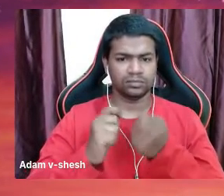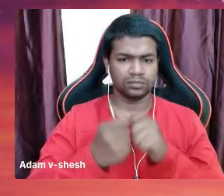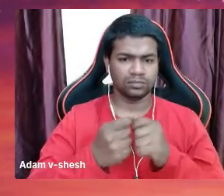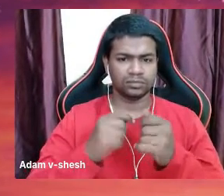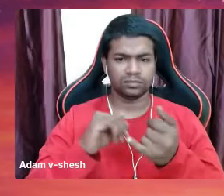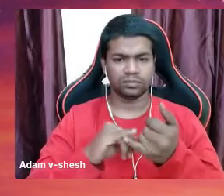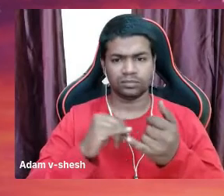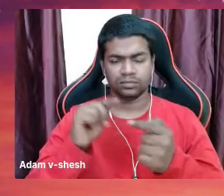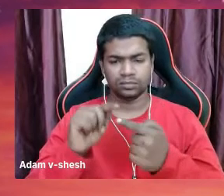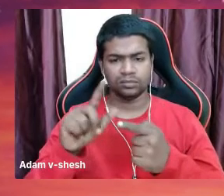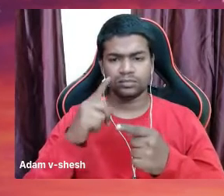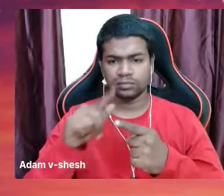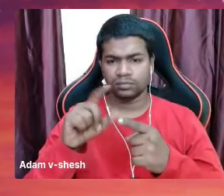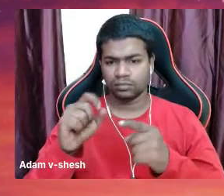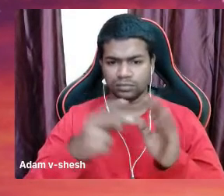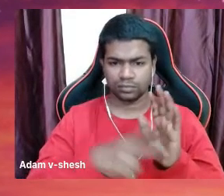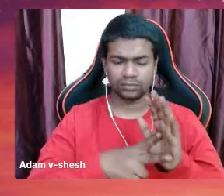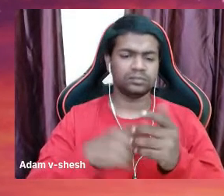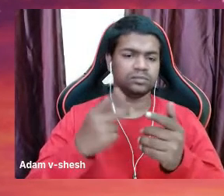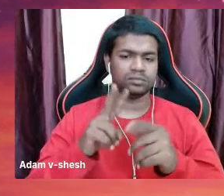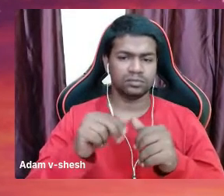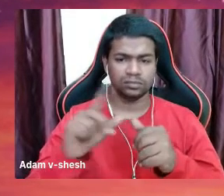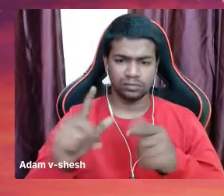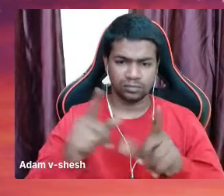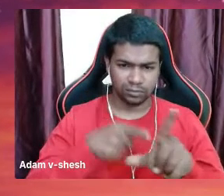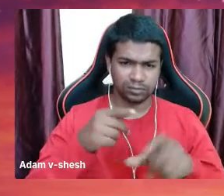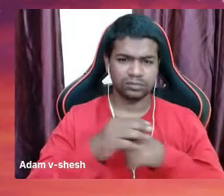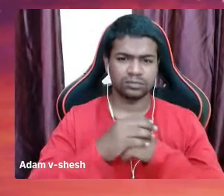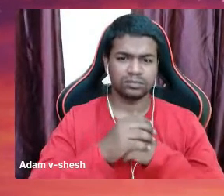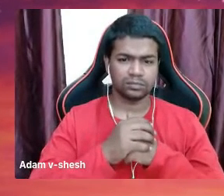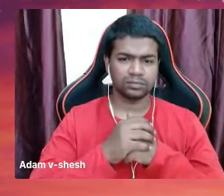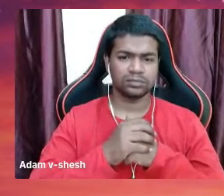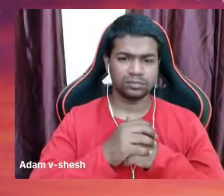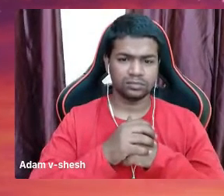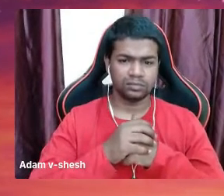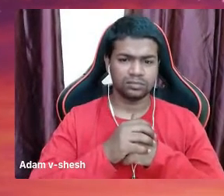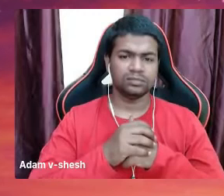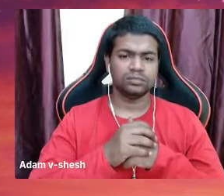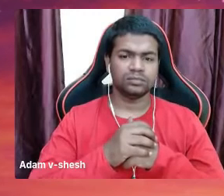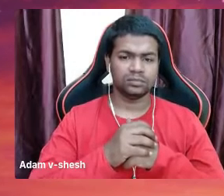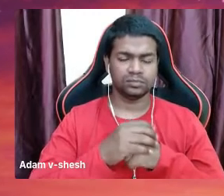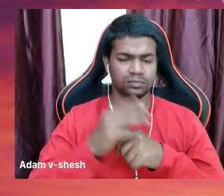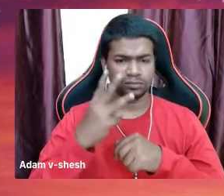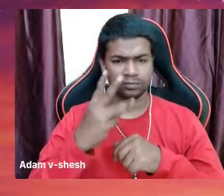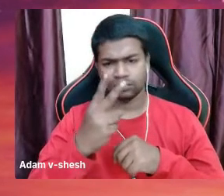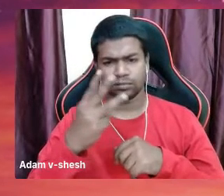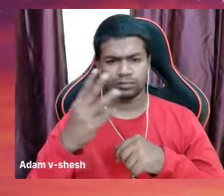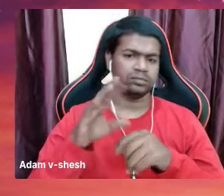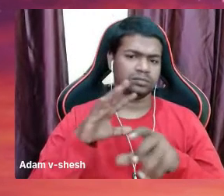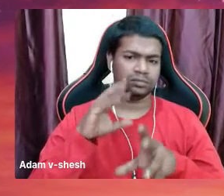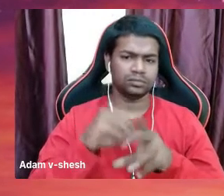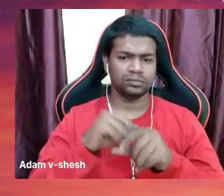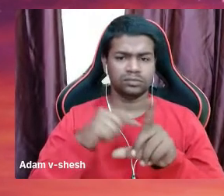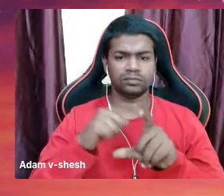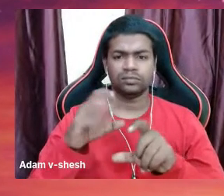Valley type attractor or a net importer of talent? Like what are the, let's say, 2-3 things that we need to do as a country or as an